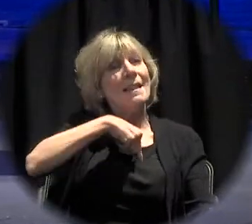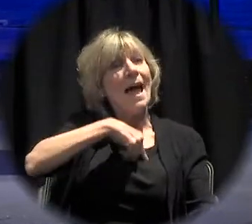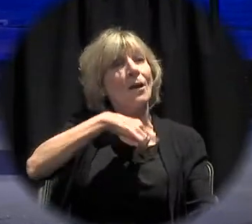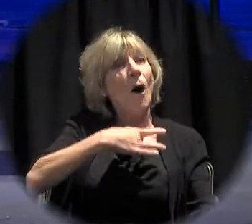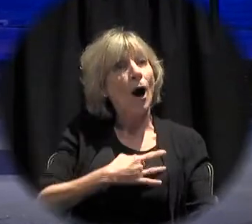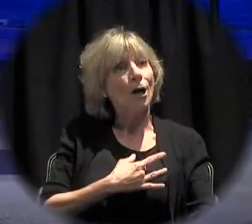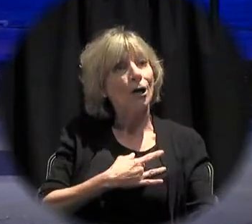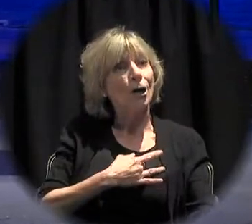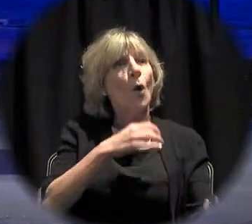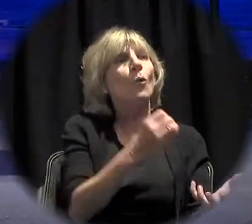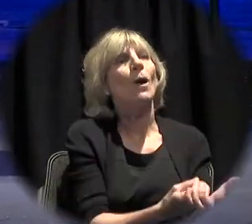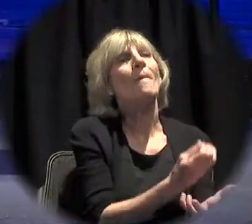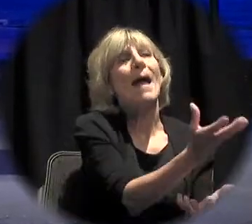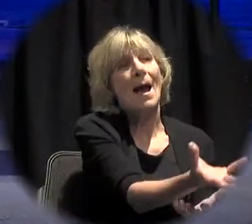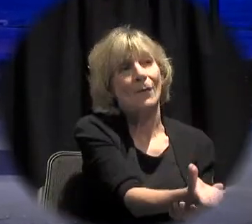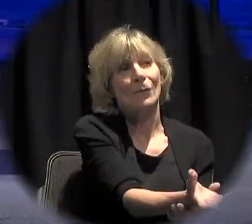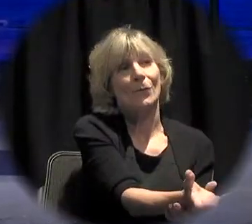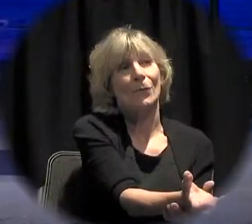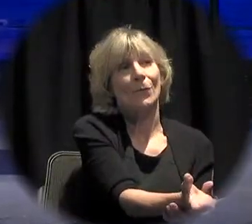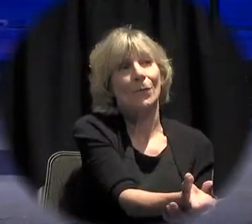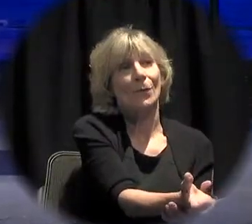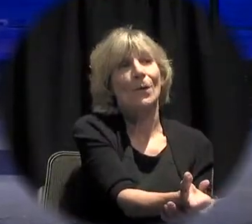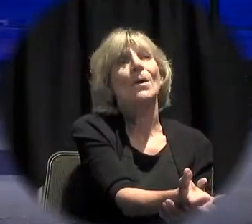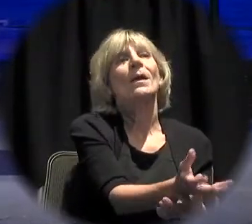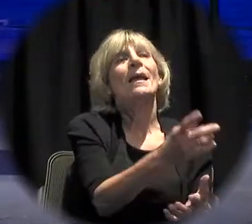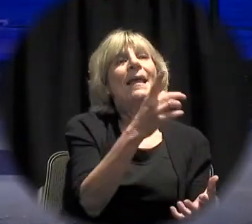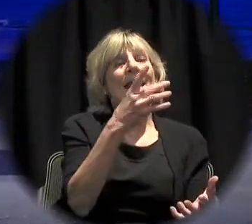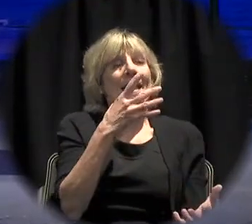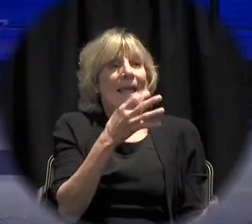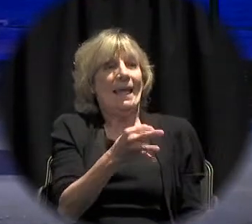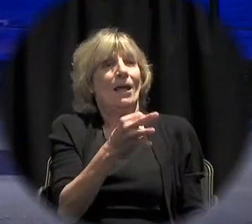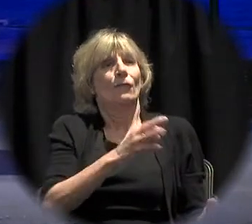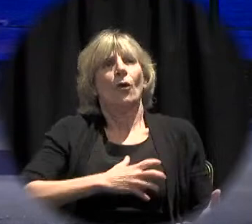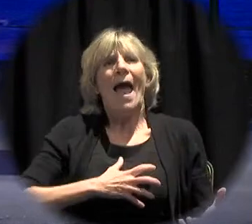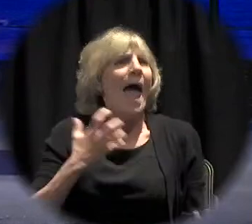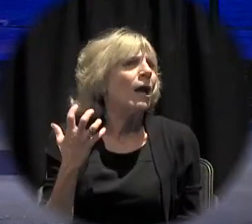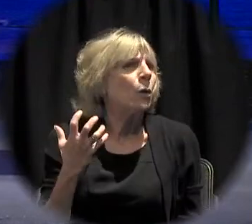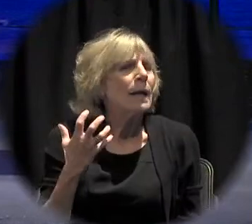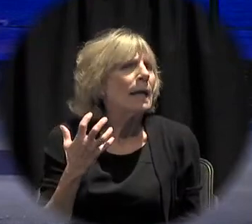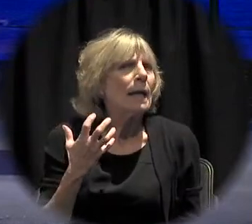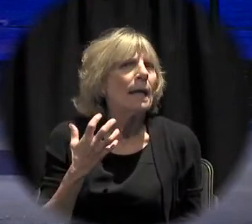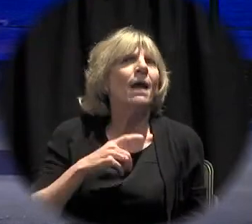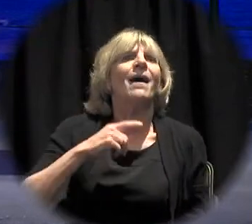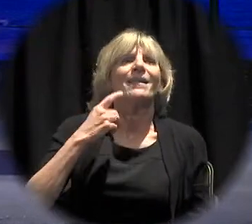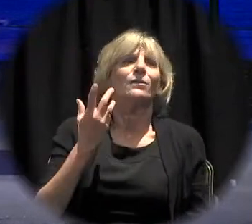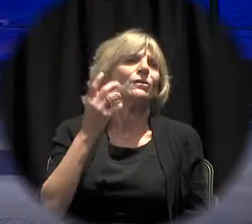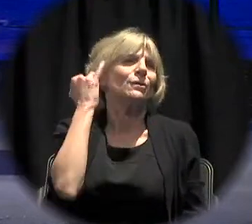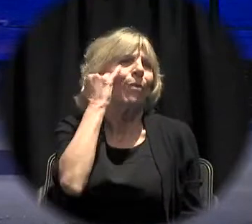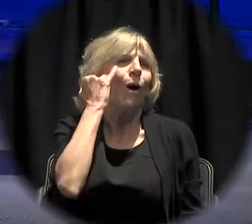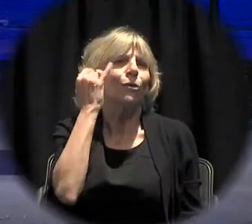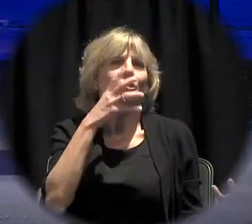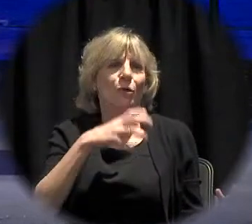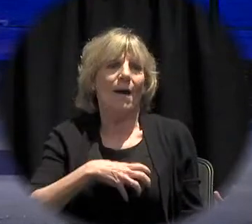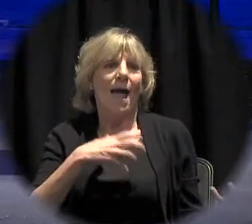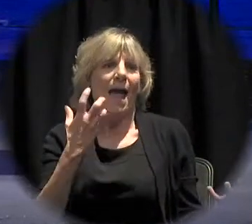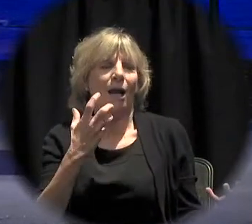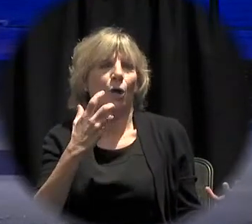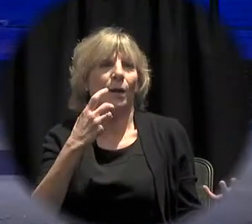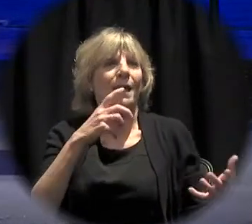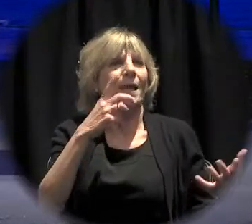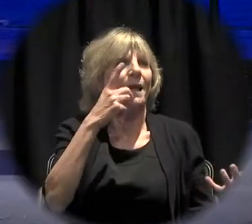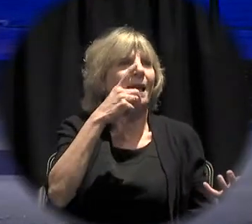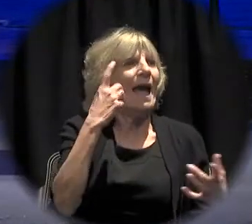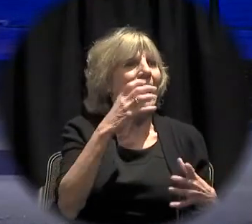of our kids knock our hearts, what pours out? It's easy for us to say, well, I wouldn't have been angry if my kids wouldn't